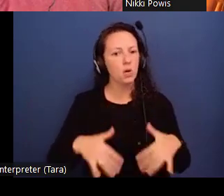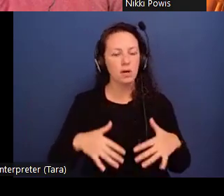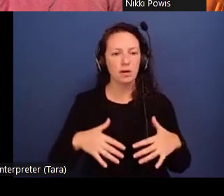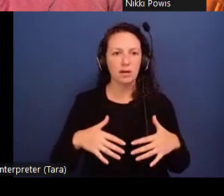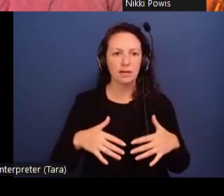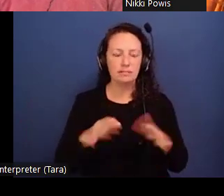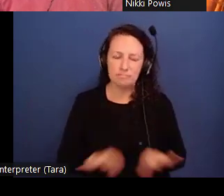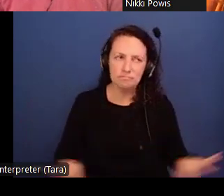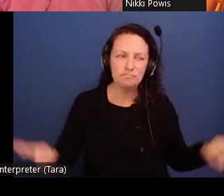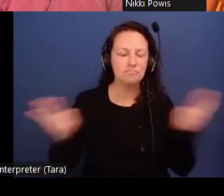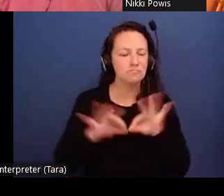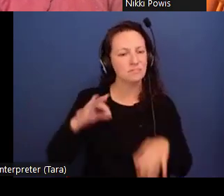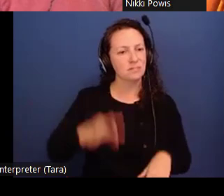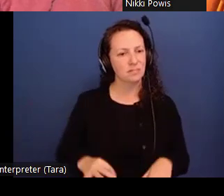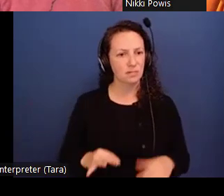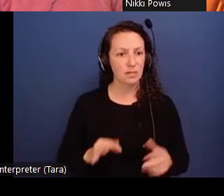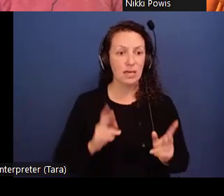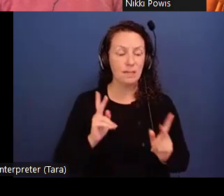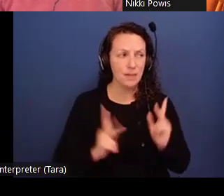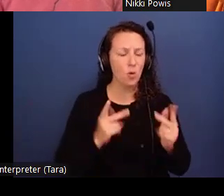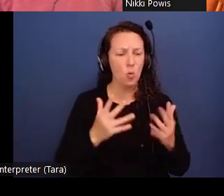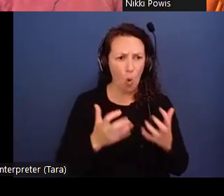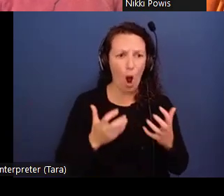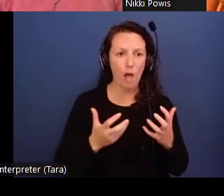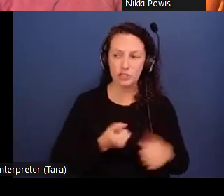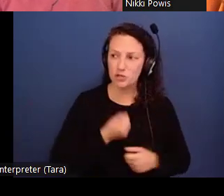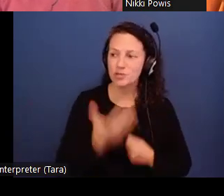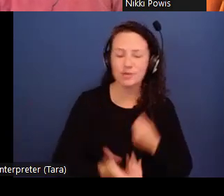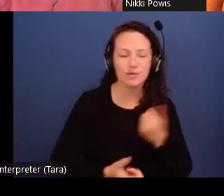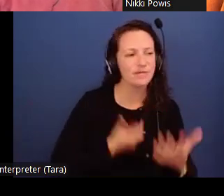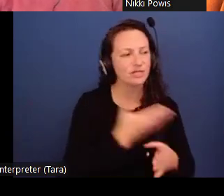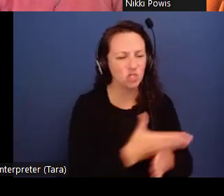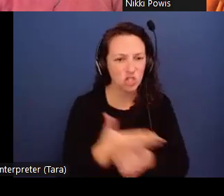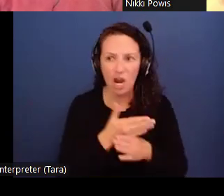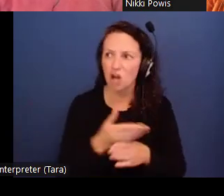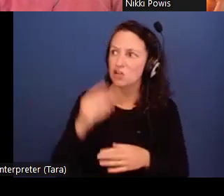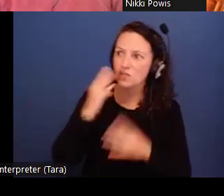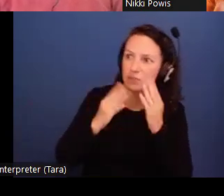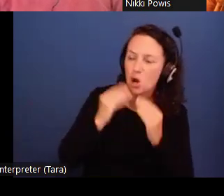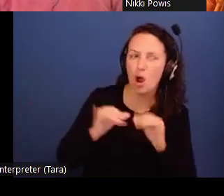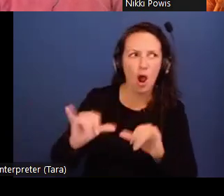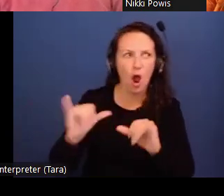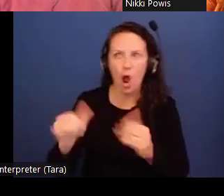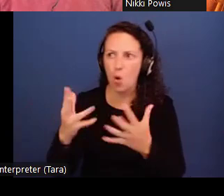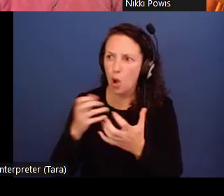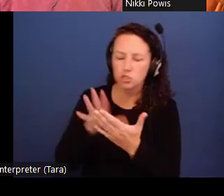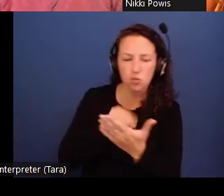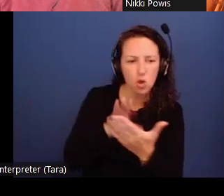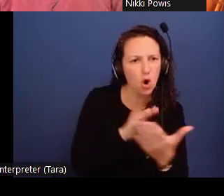incredibly valuable, because people want to talk to others who have been there, done that, have that journey, and leverage each